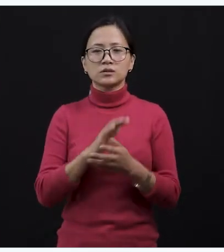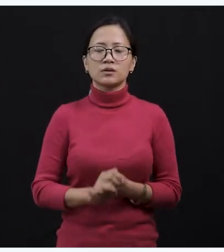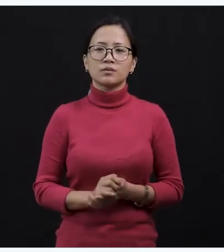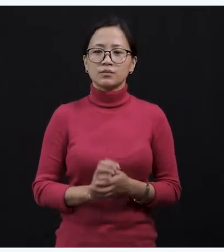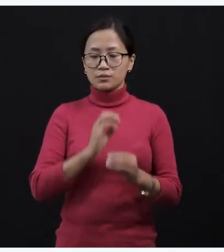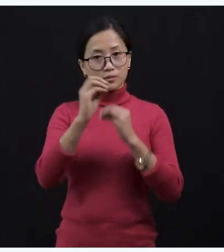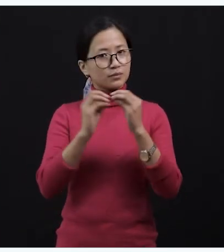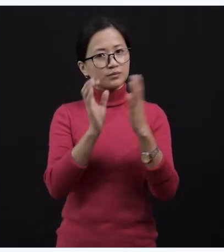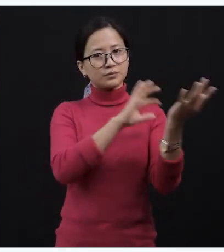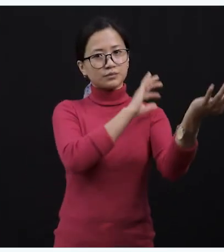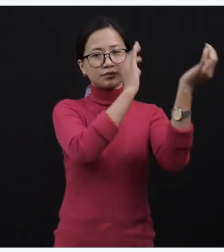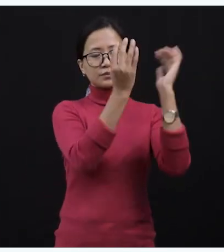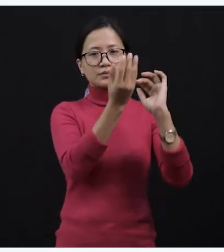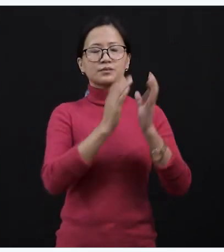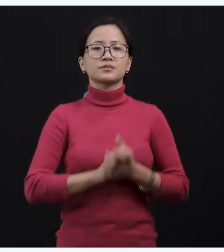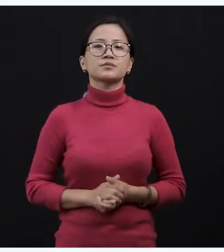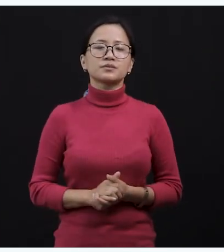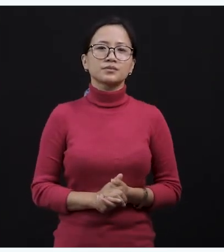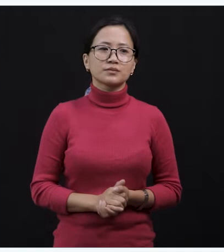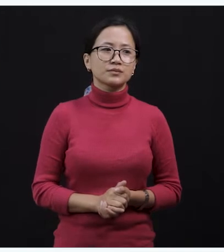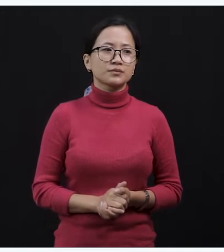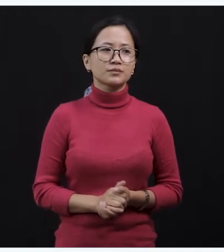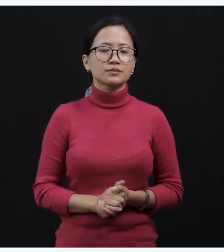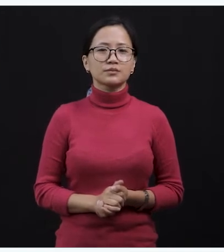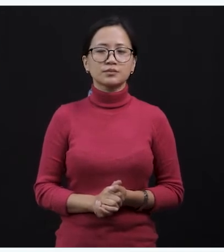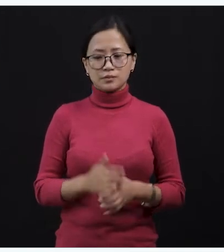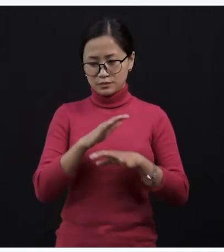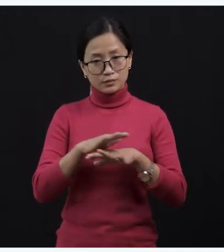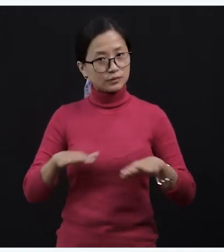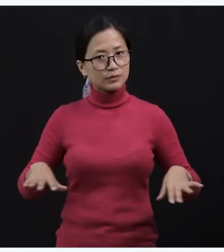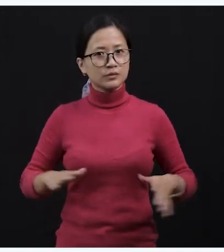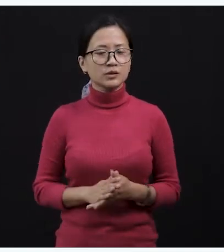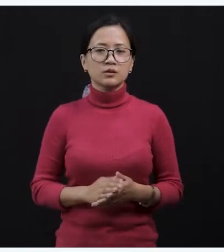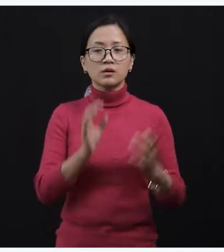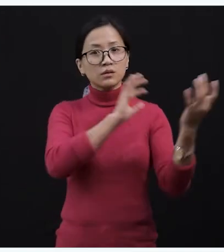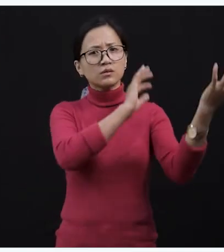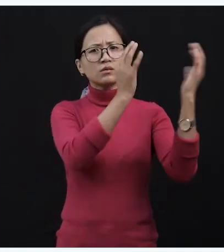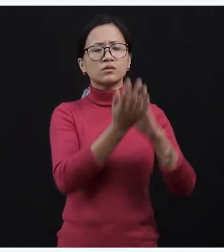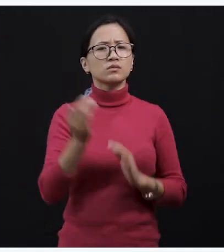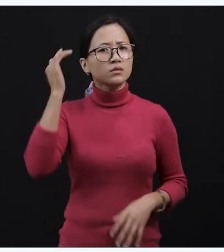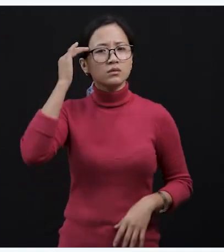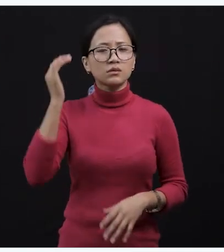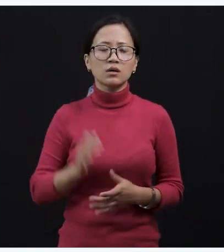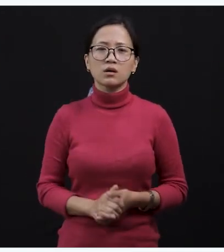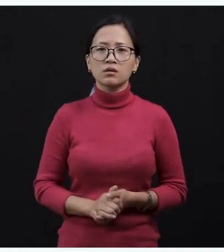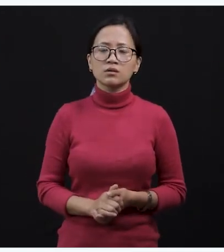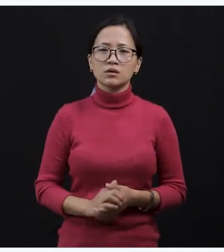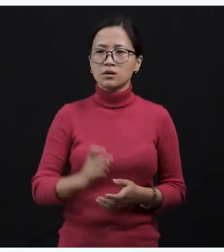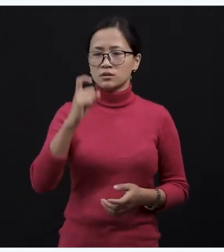the earth, right? Earth. So students, earth, do you know